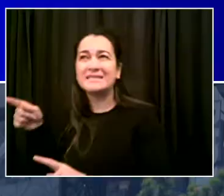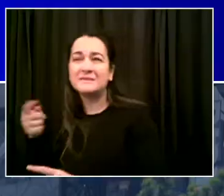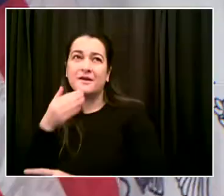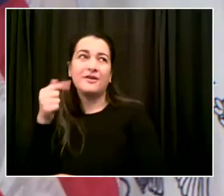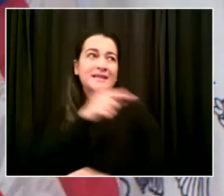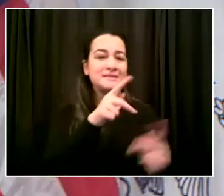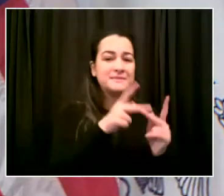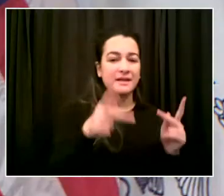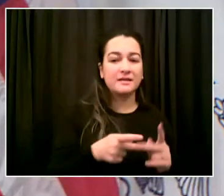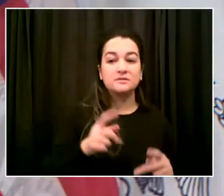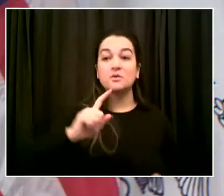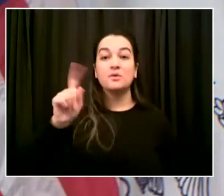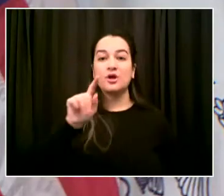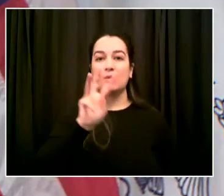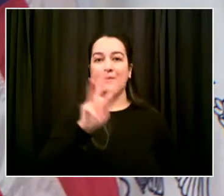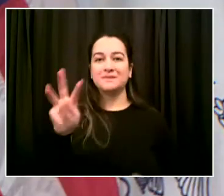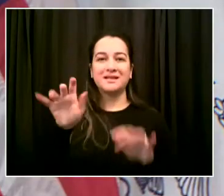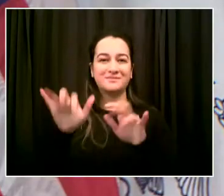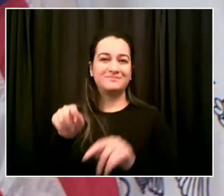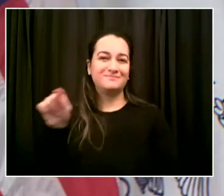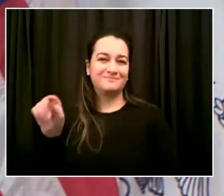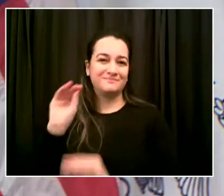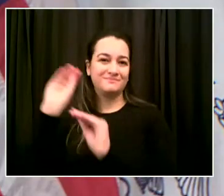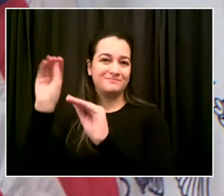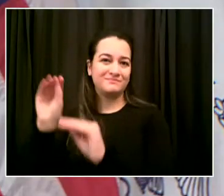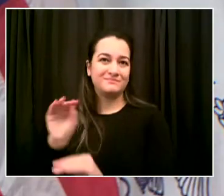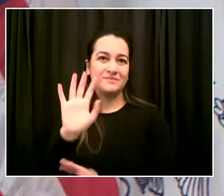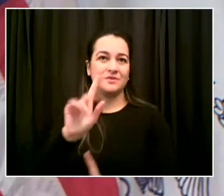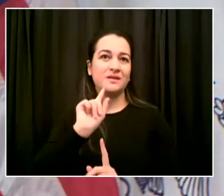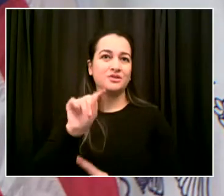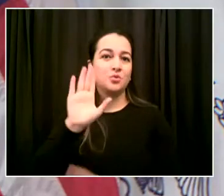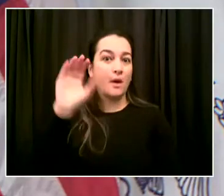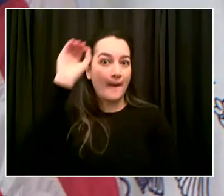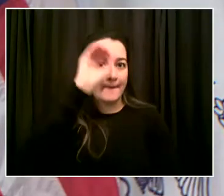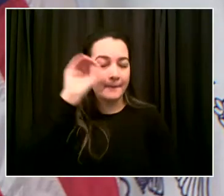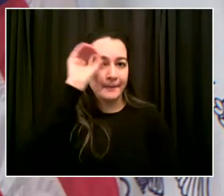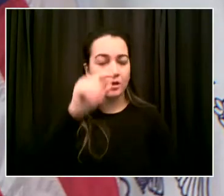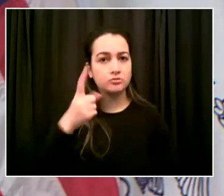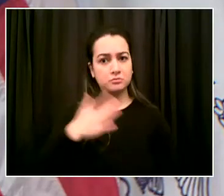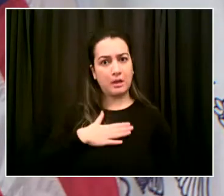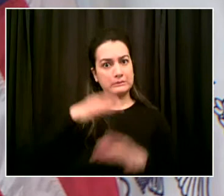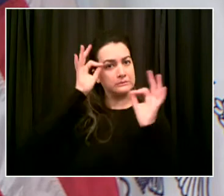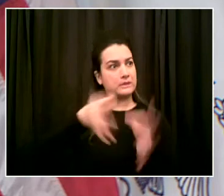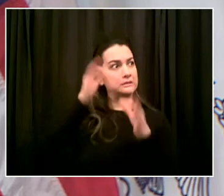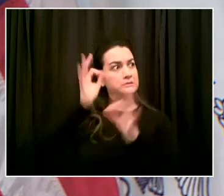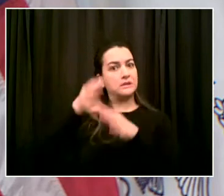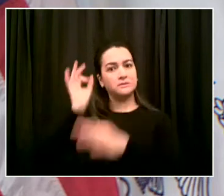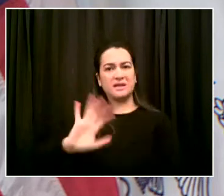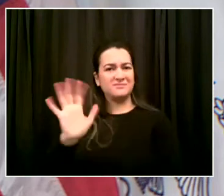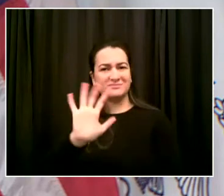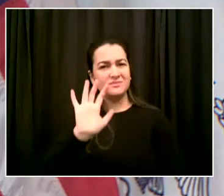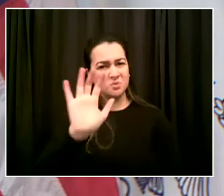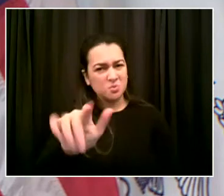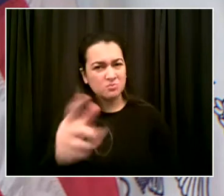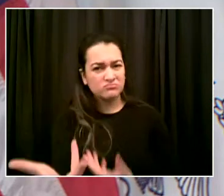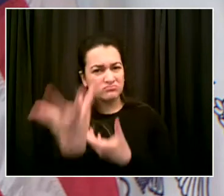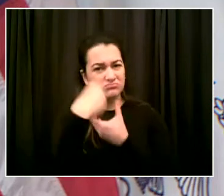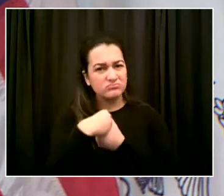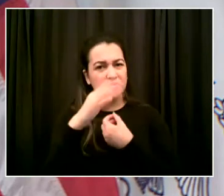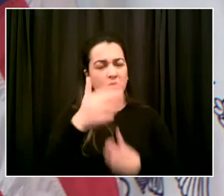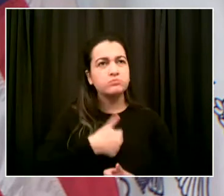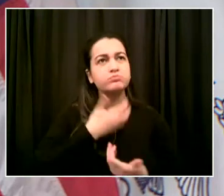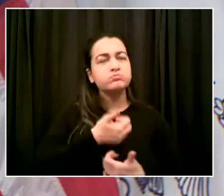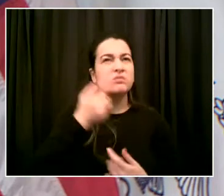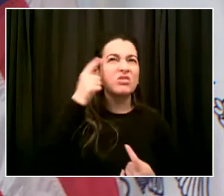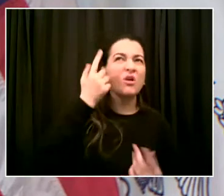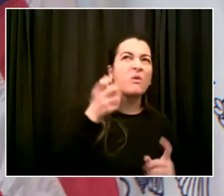people more and better alternatives to car culture, they'll use them. Safe and equitable bike parking is a major part